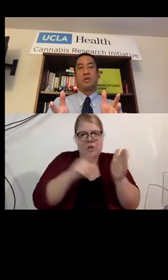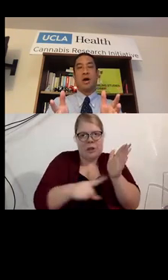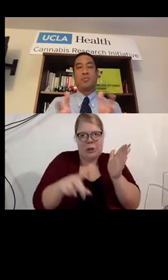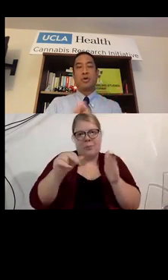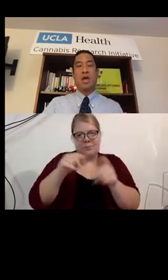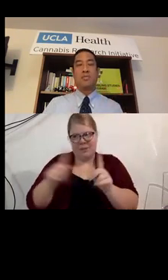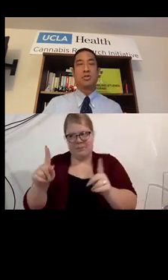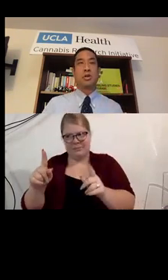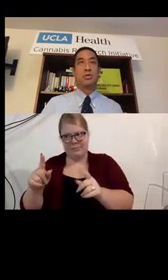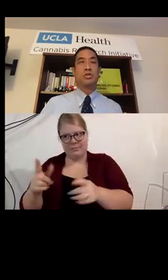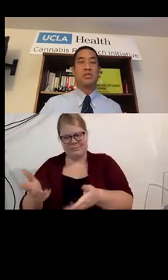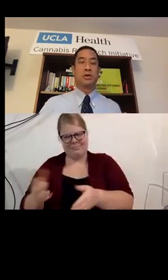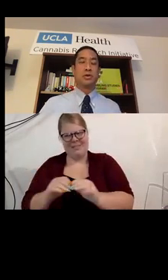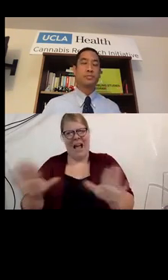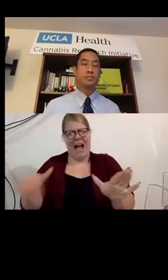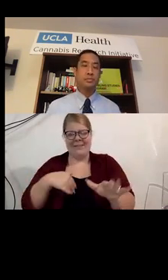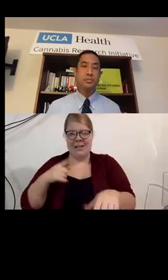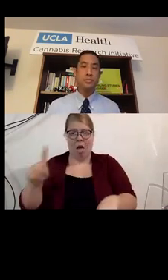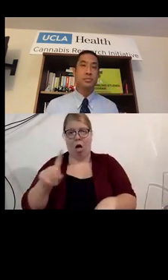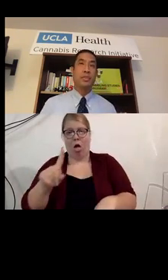to operate heavy machinery safely.